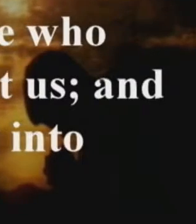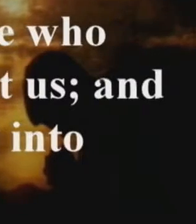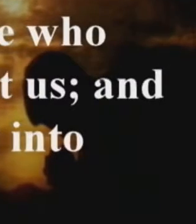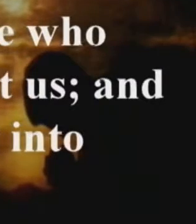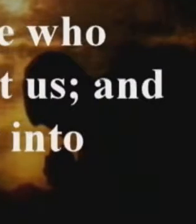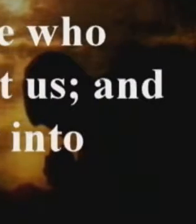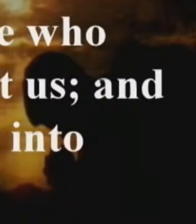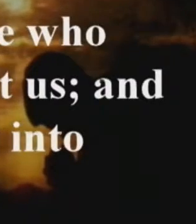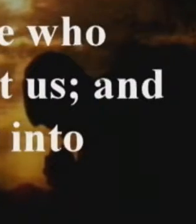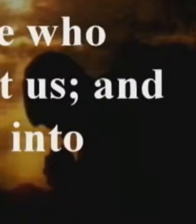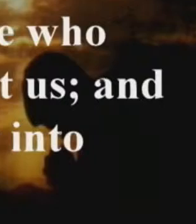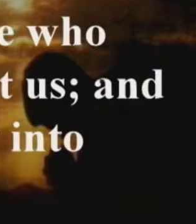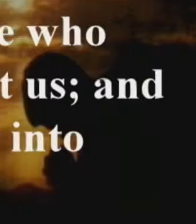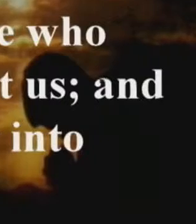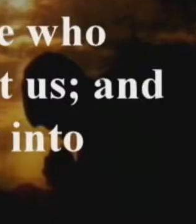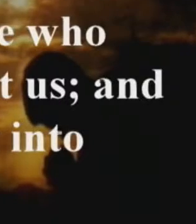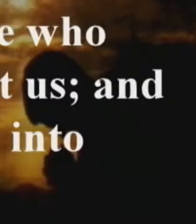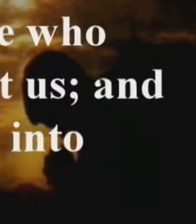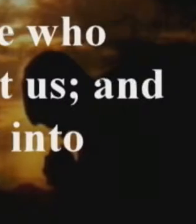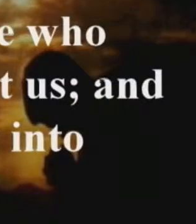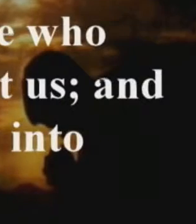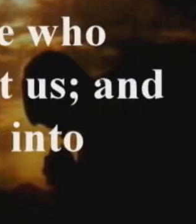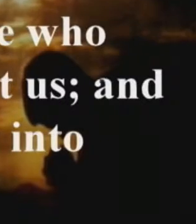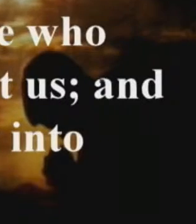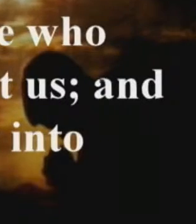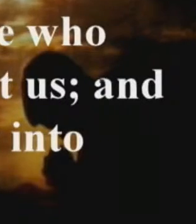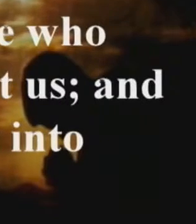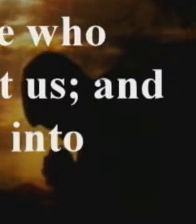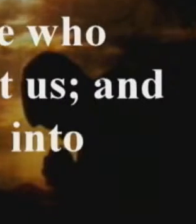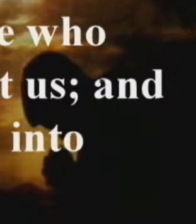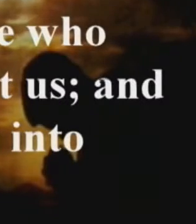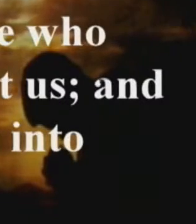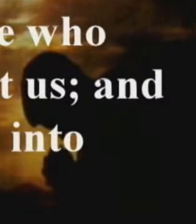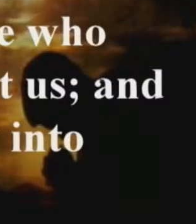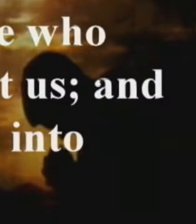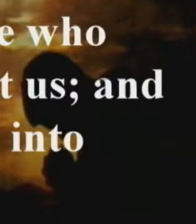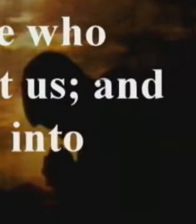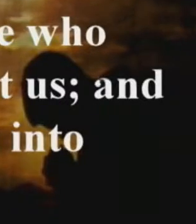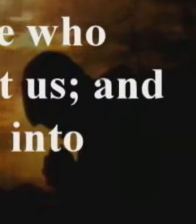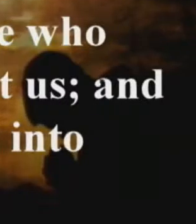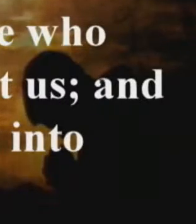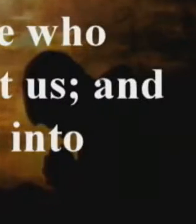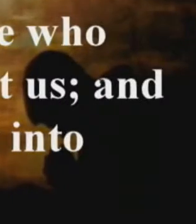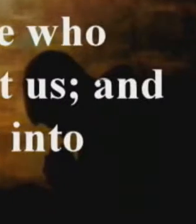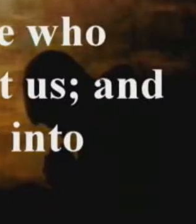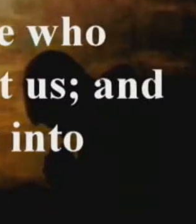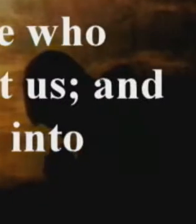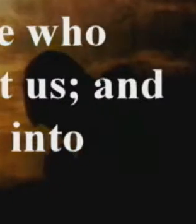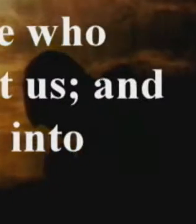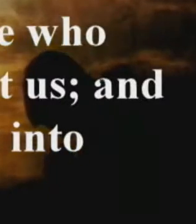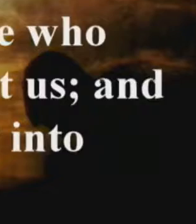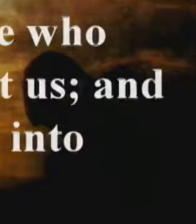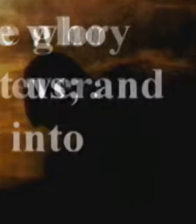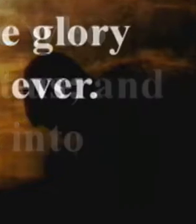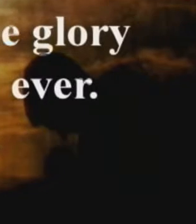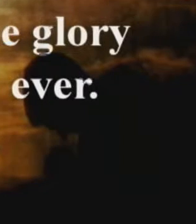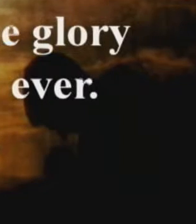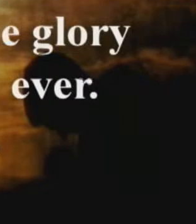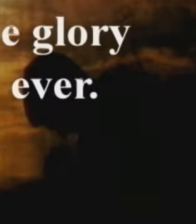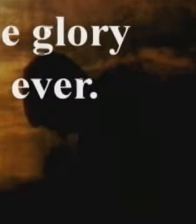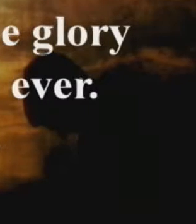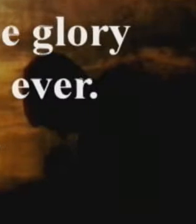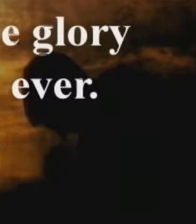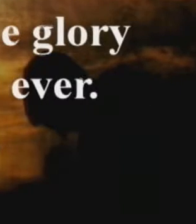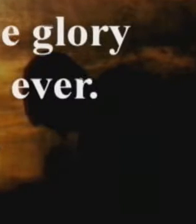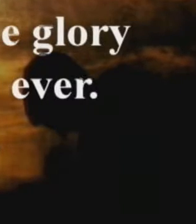bread, and forgive us our trespasses, as we forgive those who trespass against us. And lead us not into